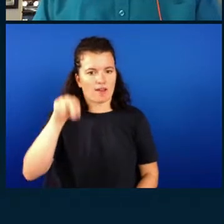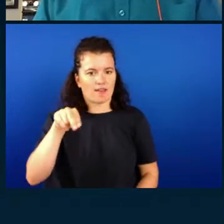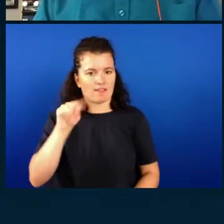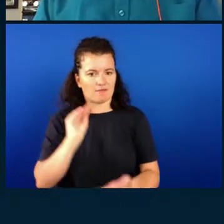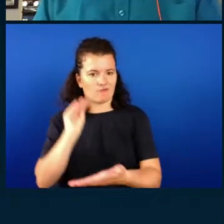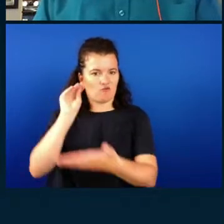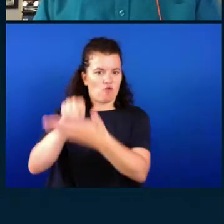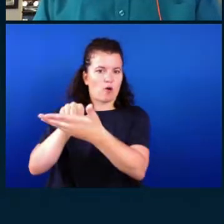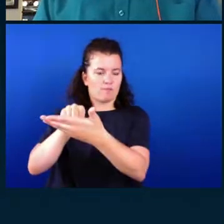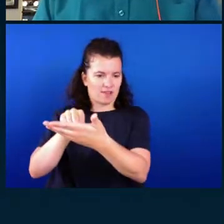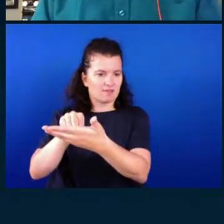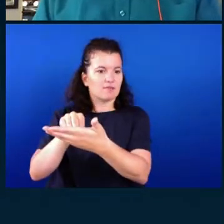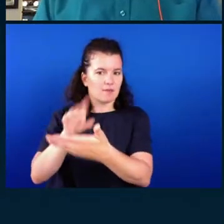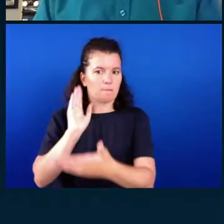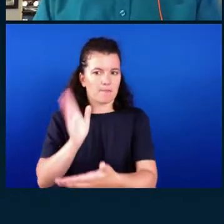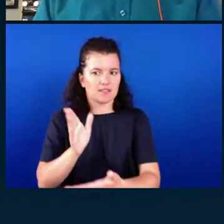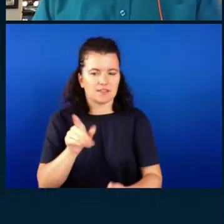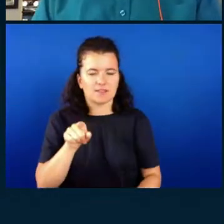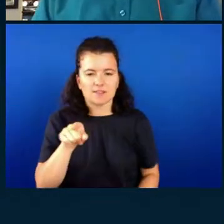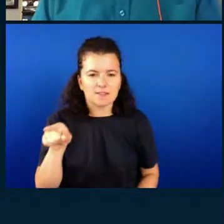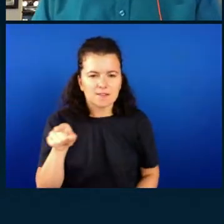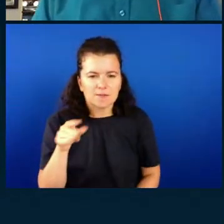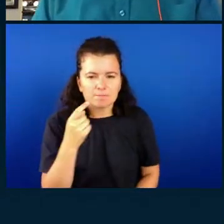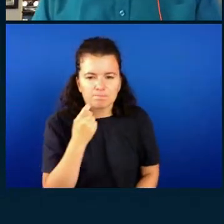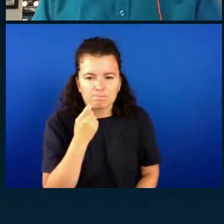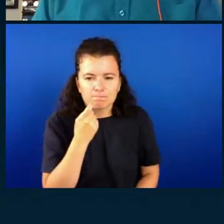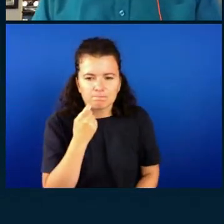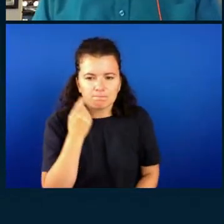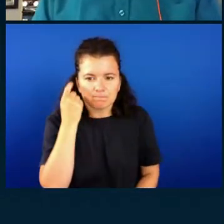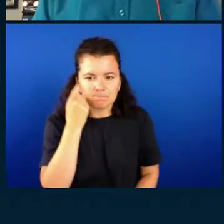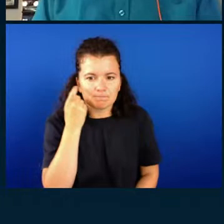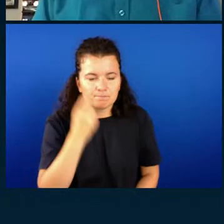Even that, let's see if that works.